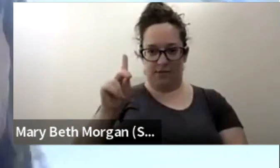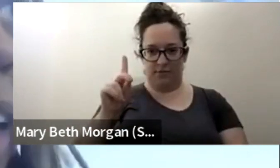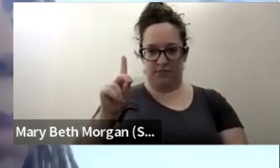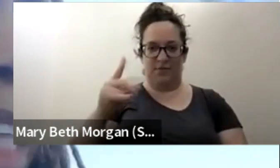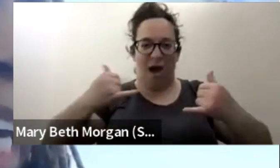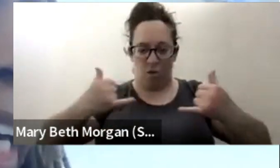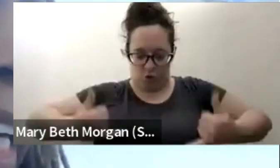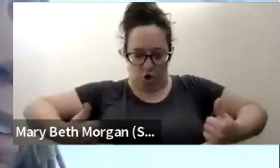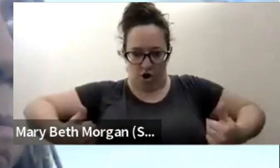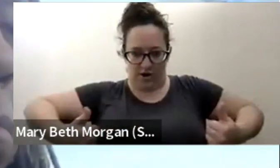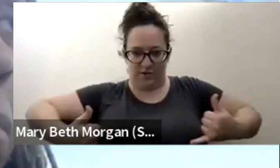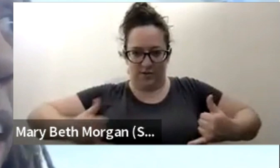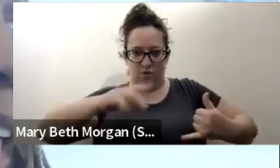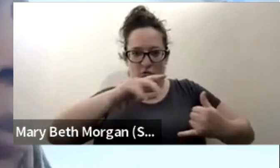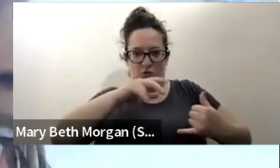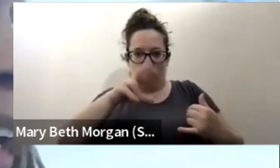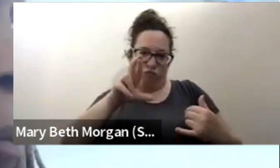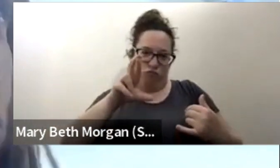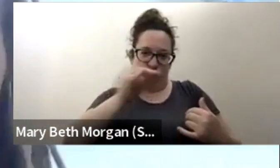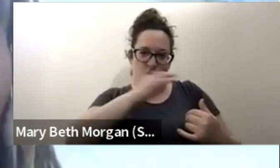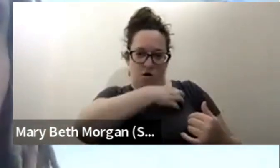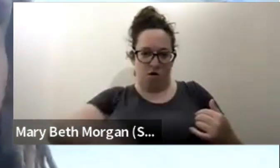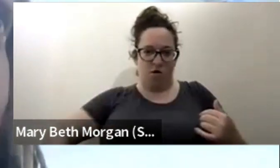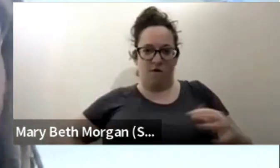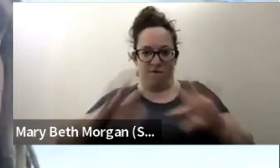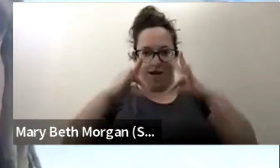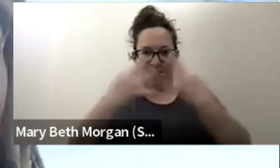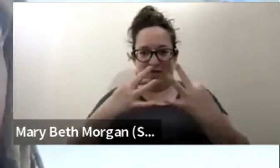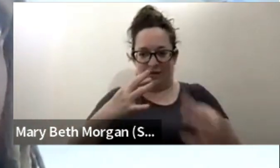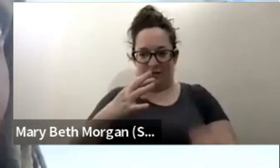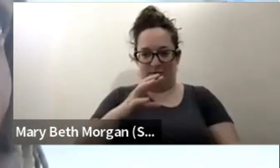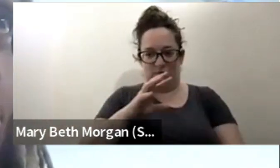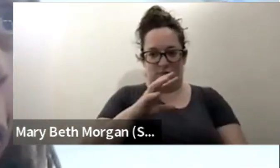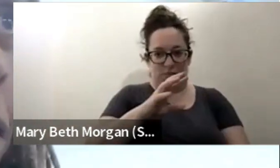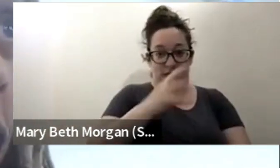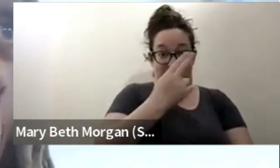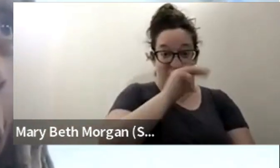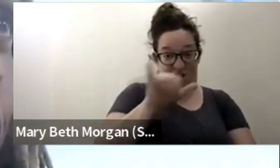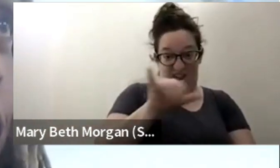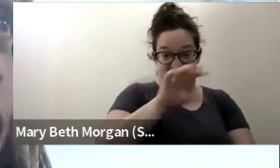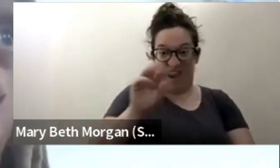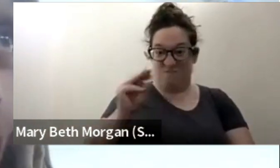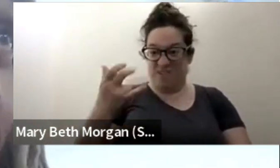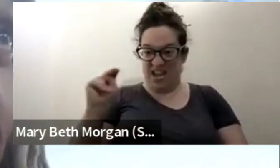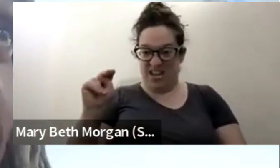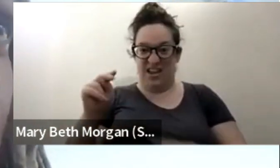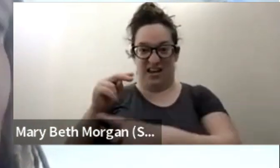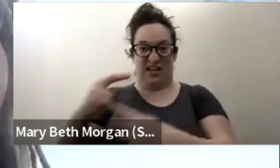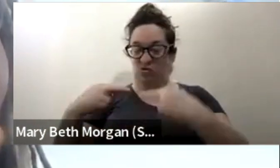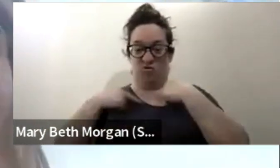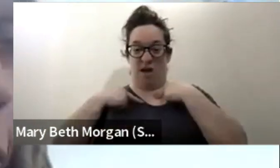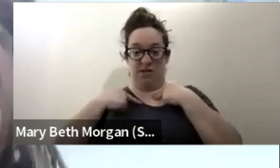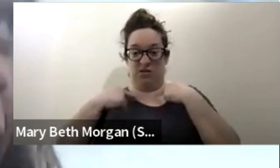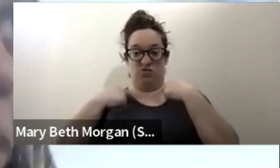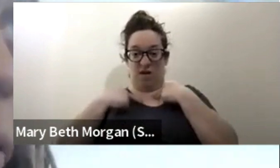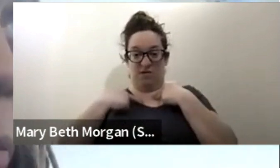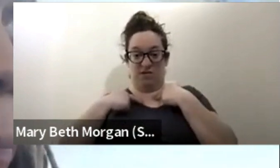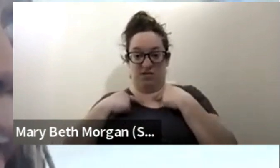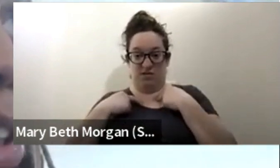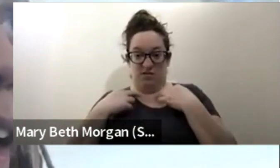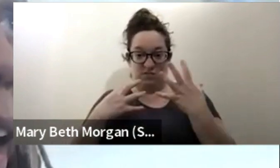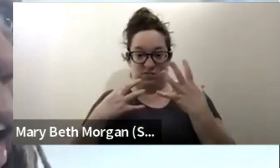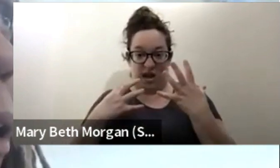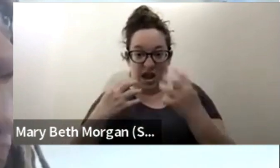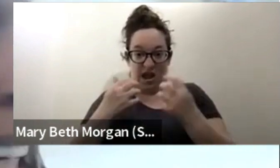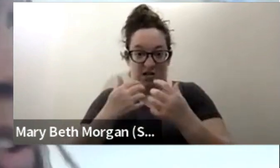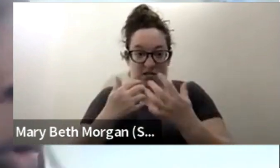And that's what he keeps saying. He keeps saying, we're all trapped, the royal family's trapped, it's a load of bullshit, and we've got to stop this. And everybody's angry with him